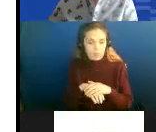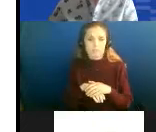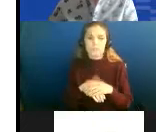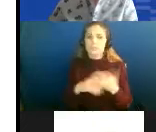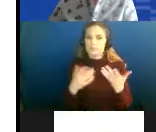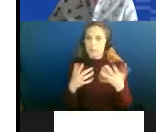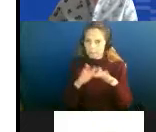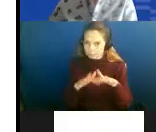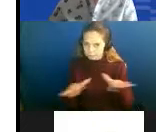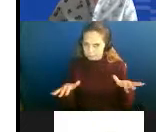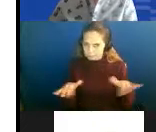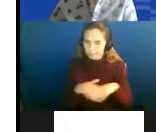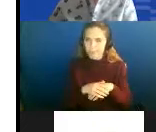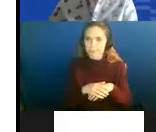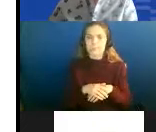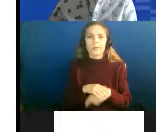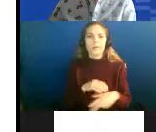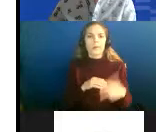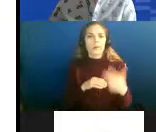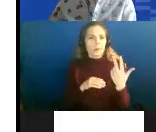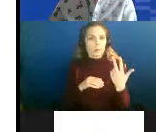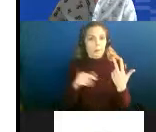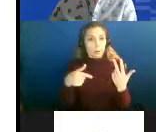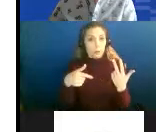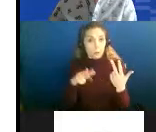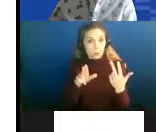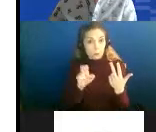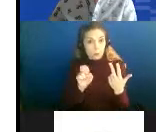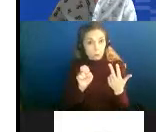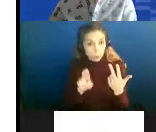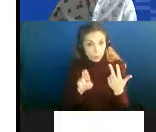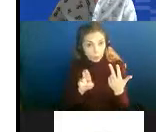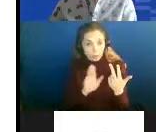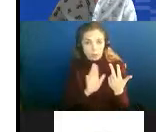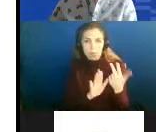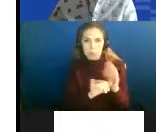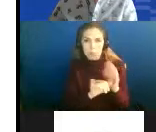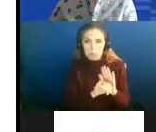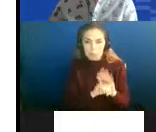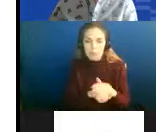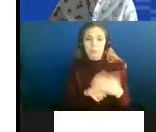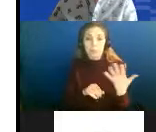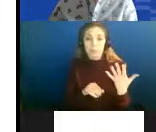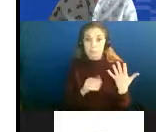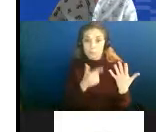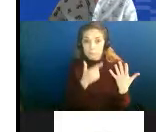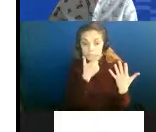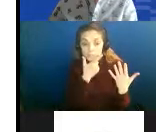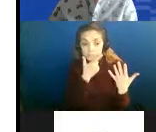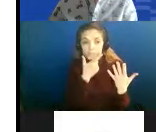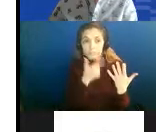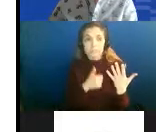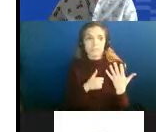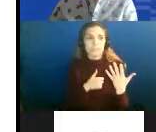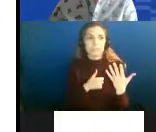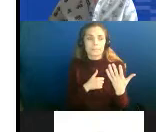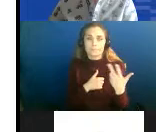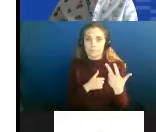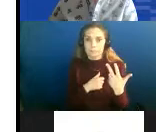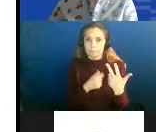had 3 folks identify as queer, 5 as lesbian, 3 as gay, 1